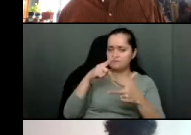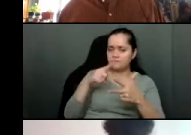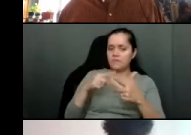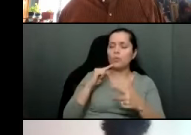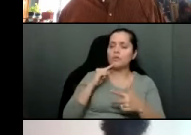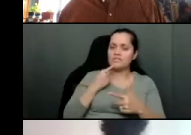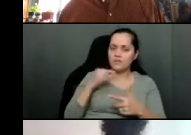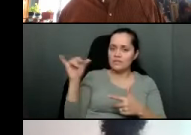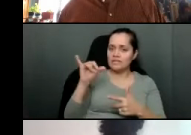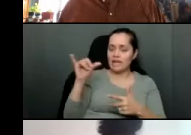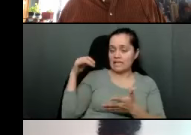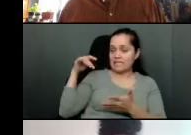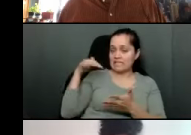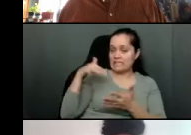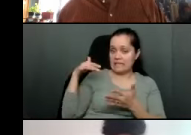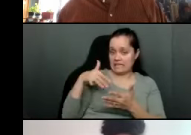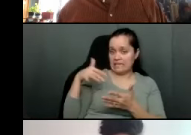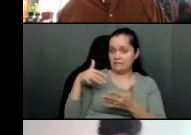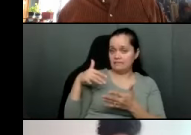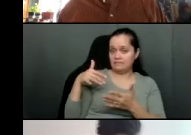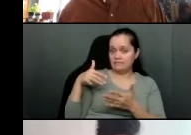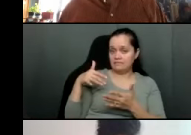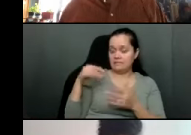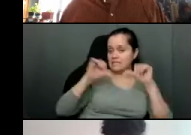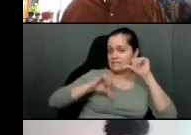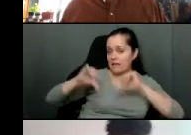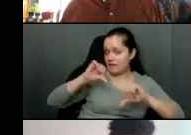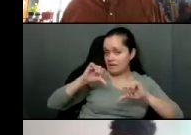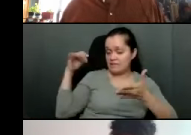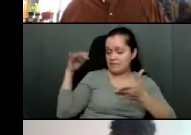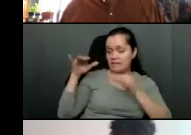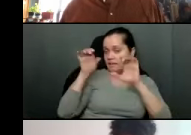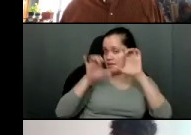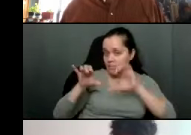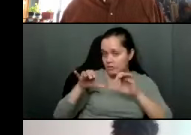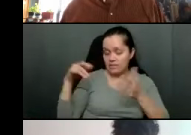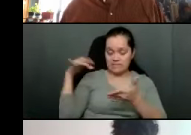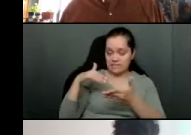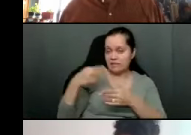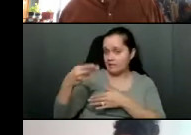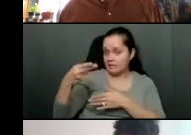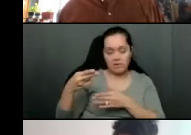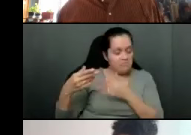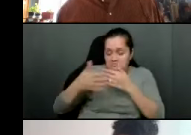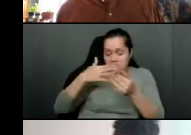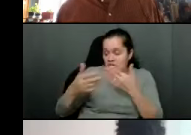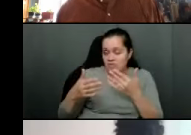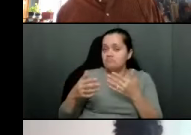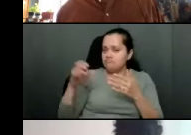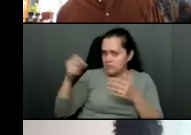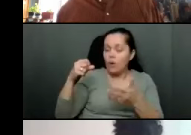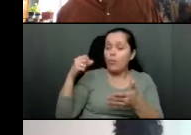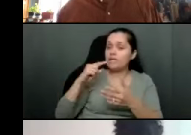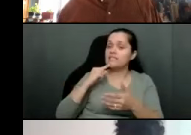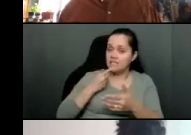serious, like studying science, like studying chemistry, like studying history, whatever it is. Sure,